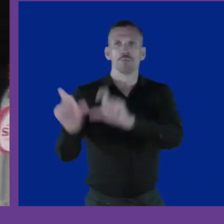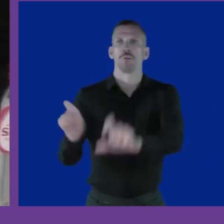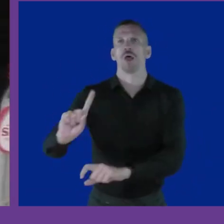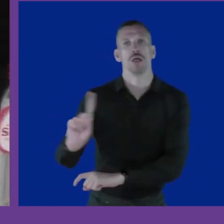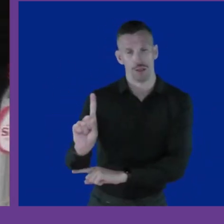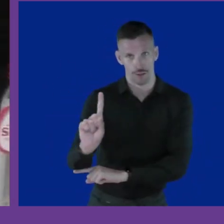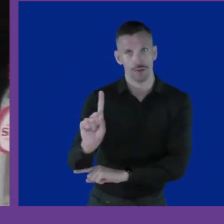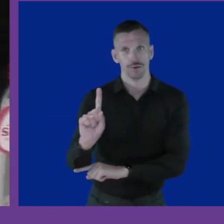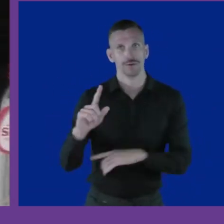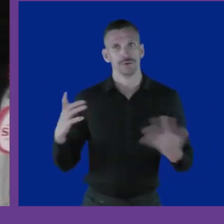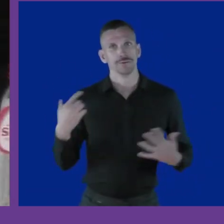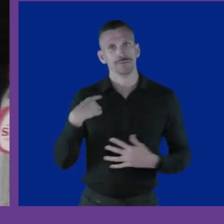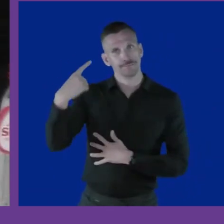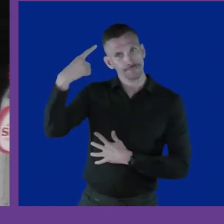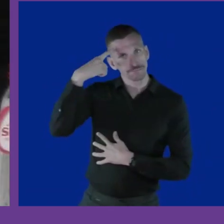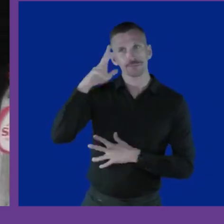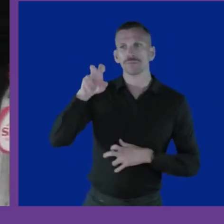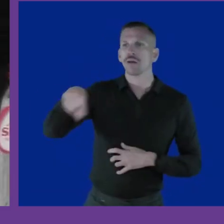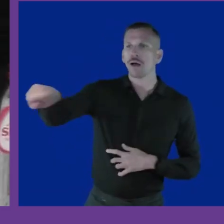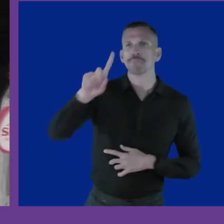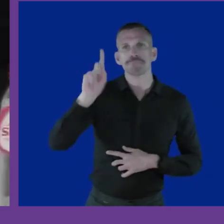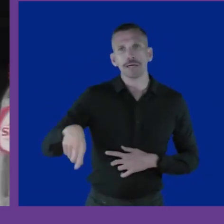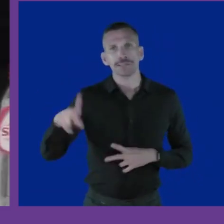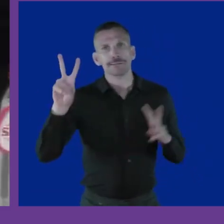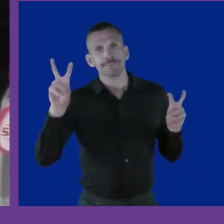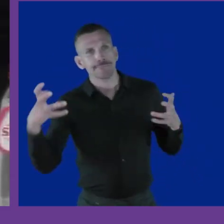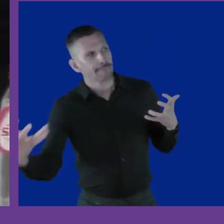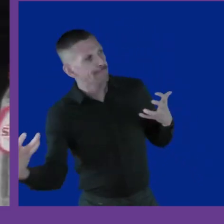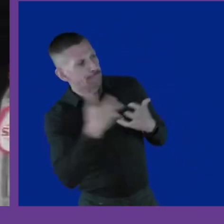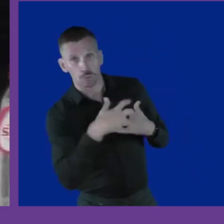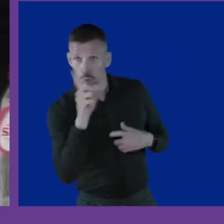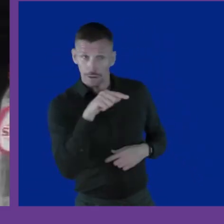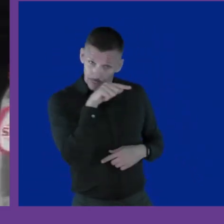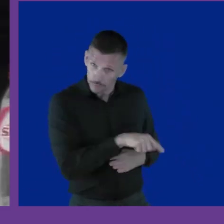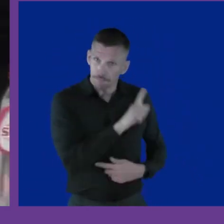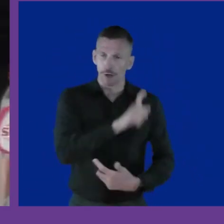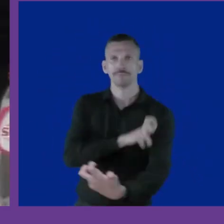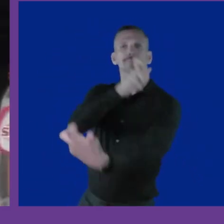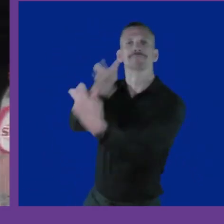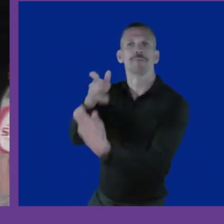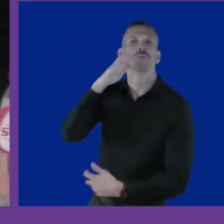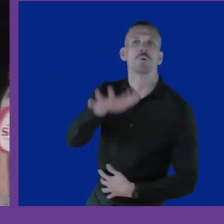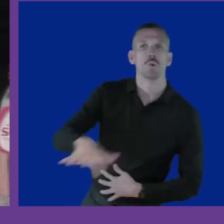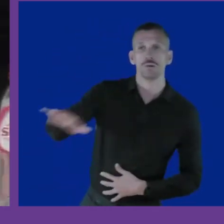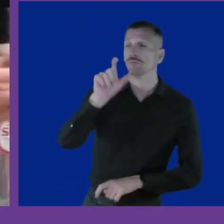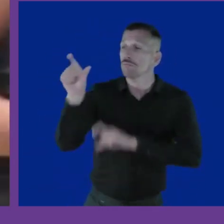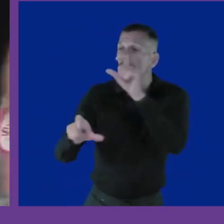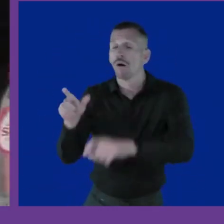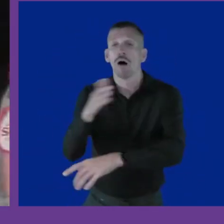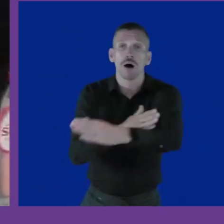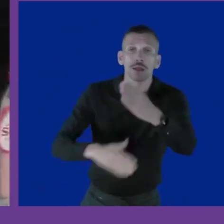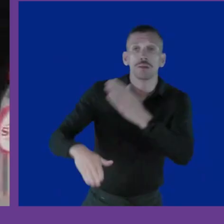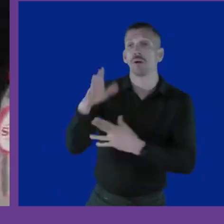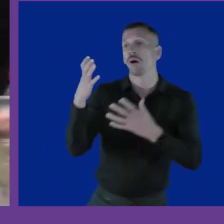that real solutions are not about educating people with disabilities about how to use 100 of different